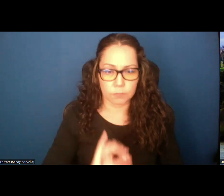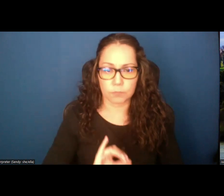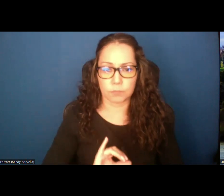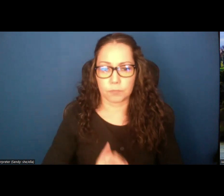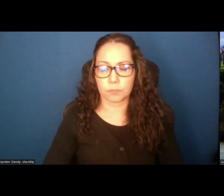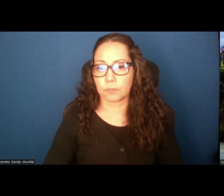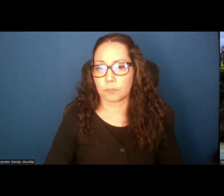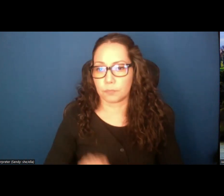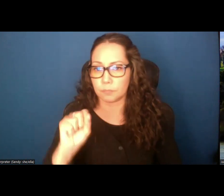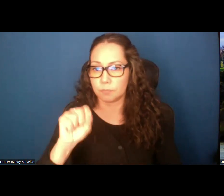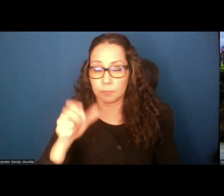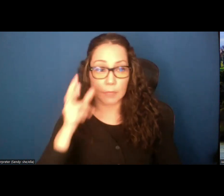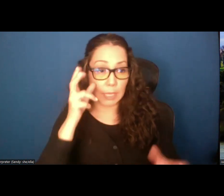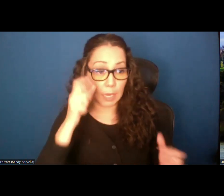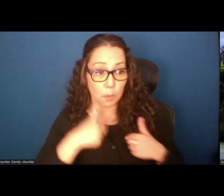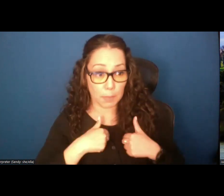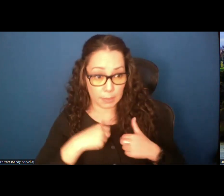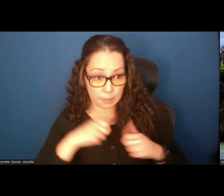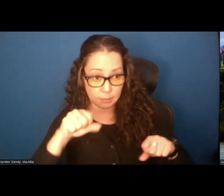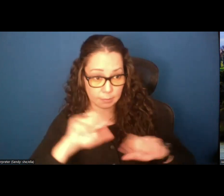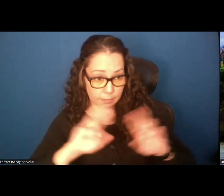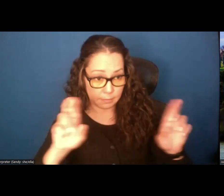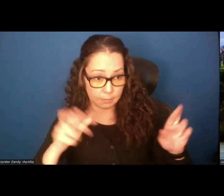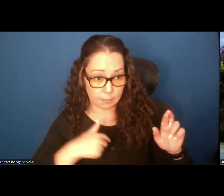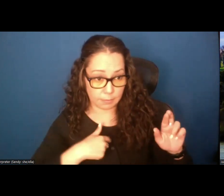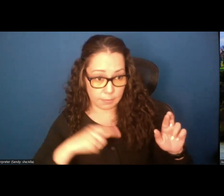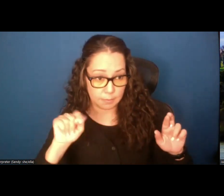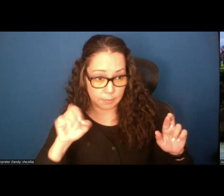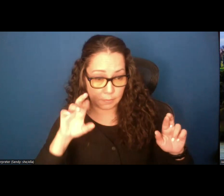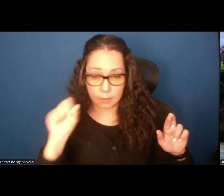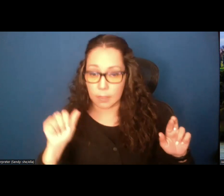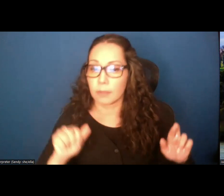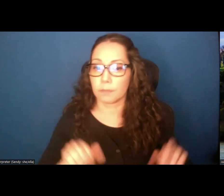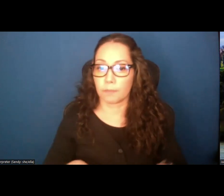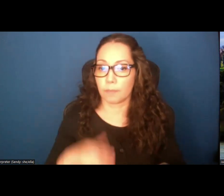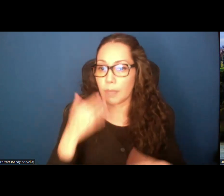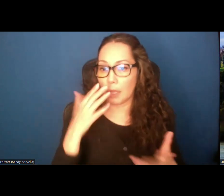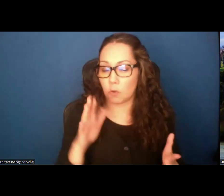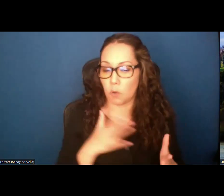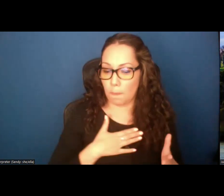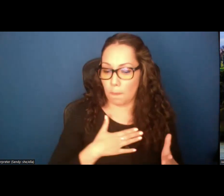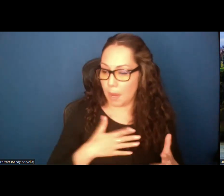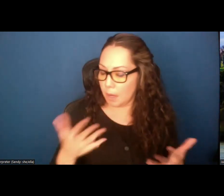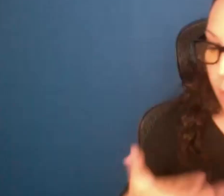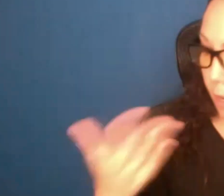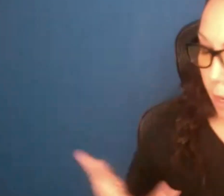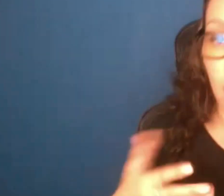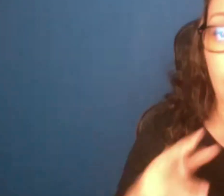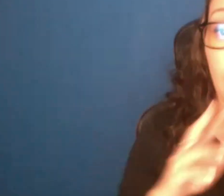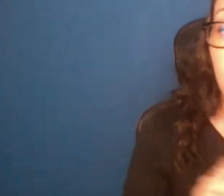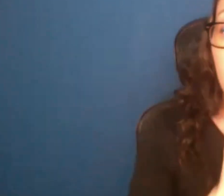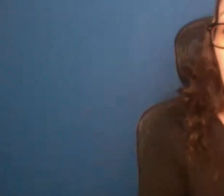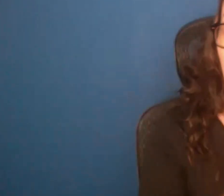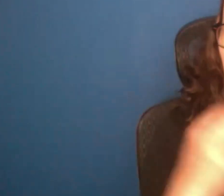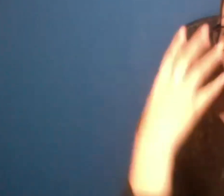Yeah, can you hear me? Yeah, perfect. We can hear you. Thank you. I don't know if my video is on,